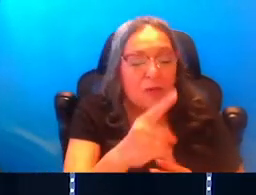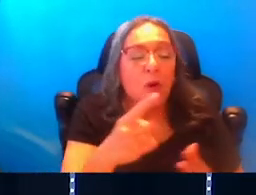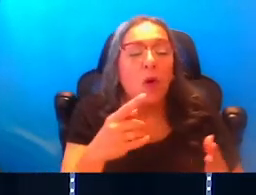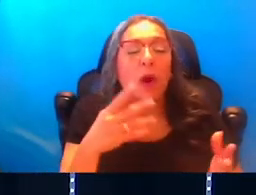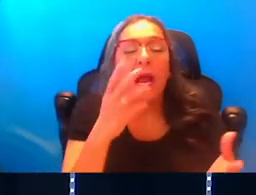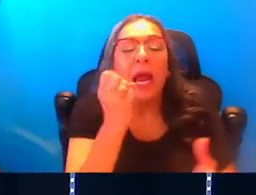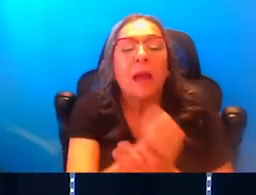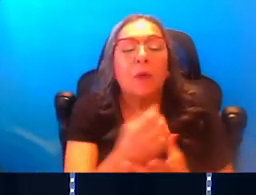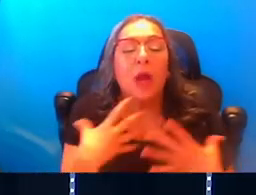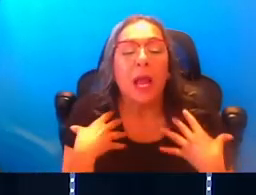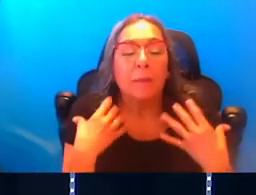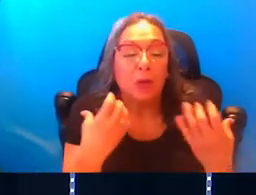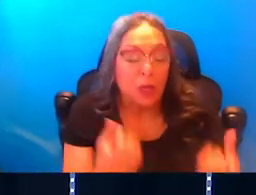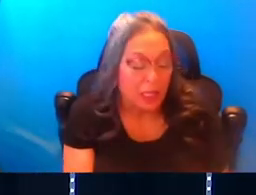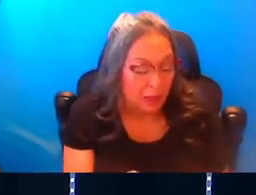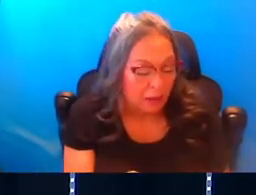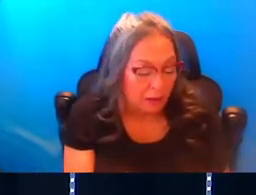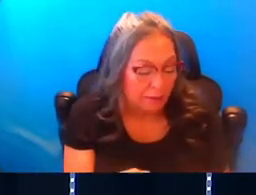Rahab,